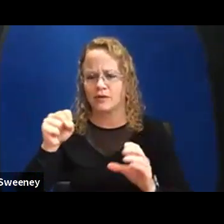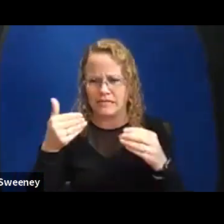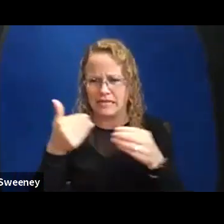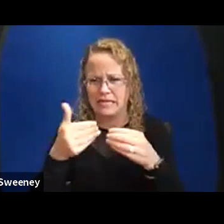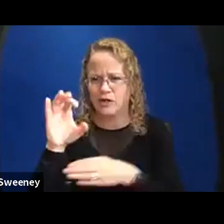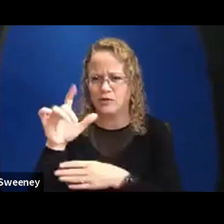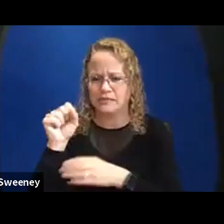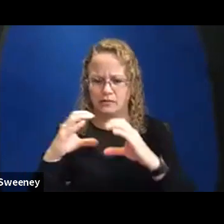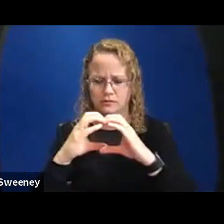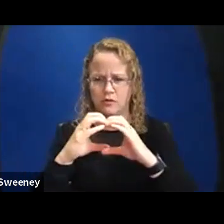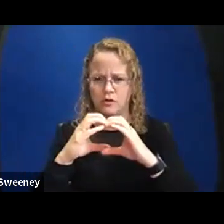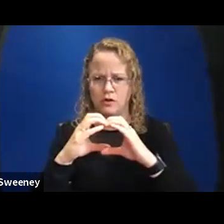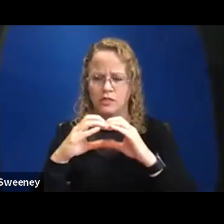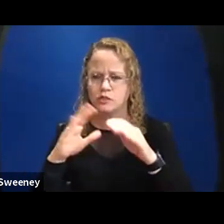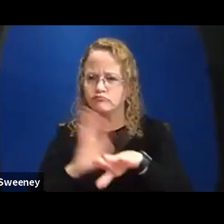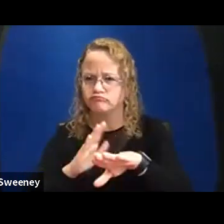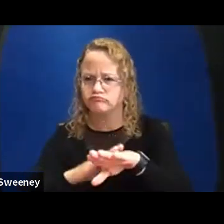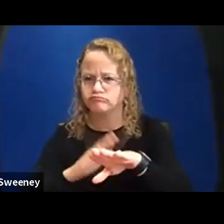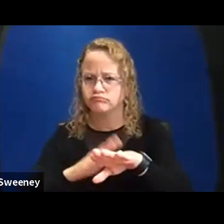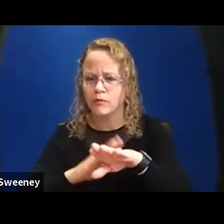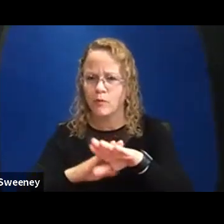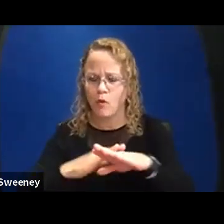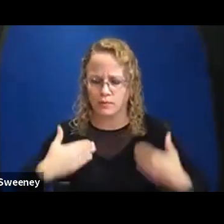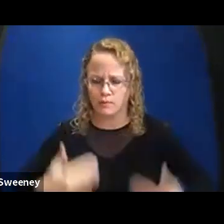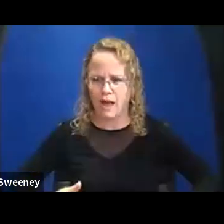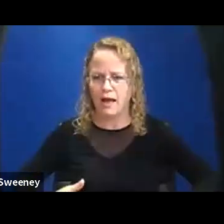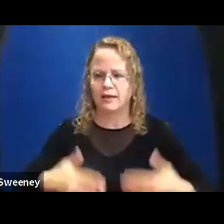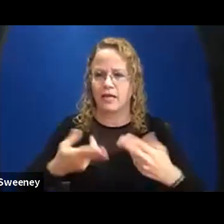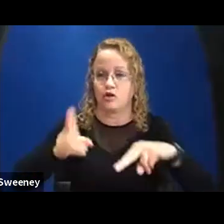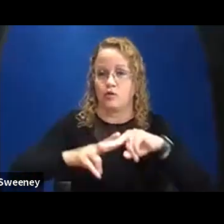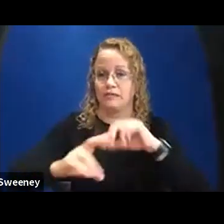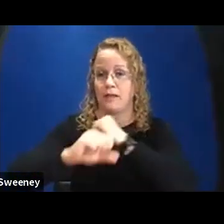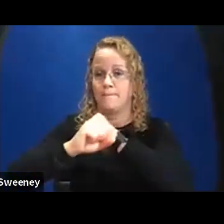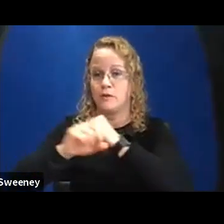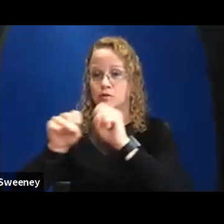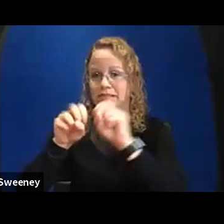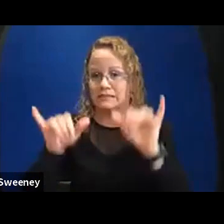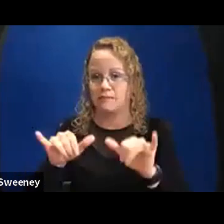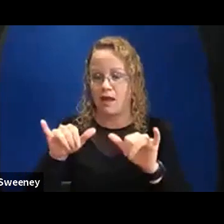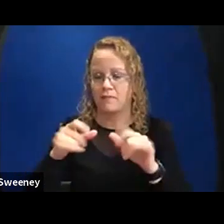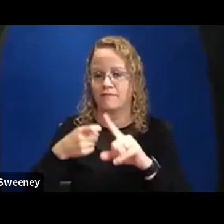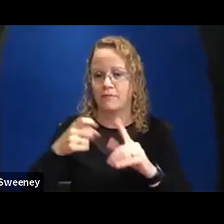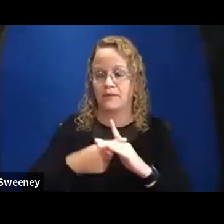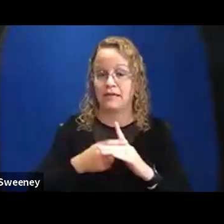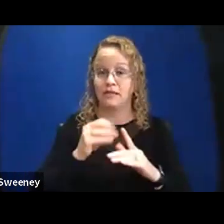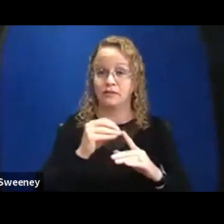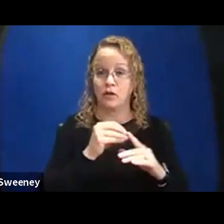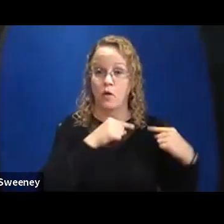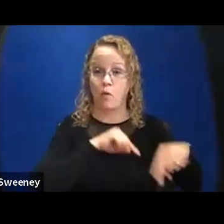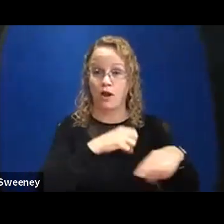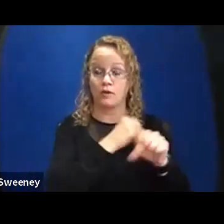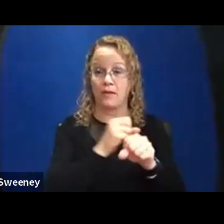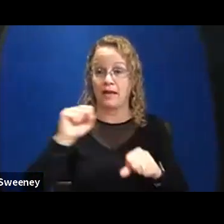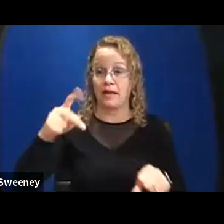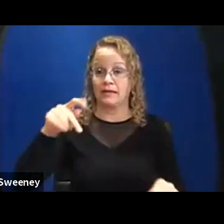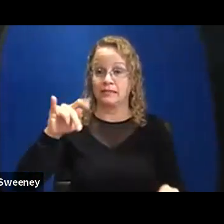it turns on the alarm bells, which ramps your immune system up from the very beginning. So while you're making the spike protein